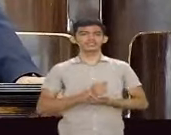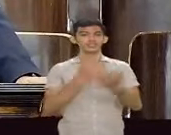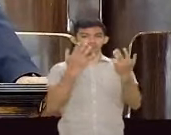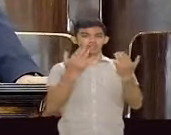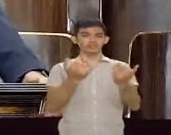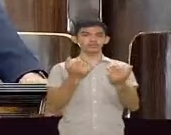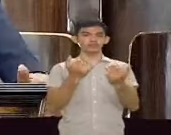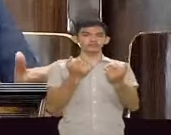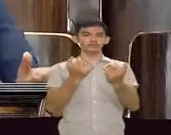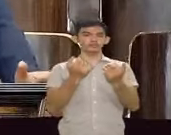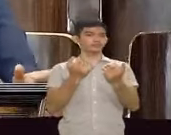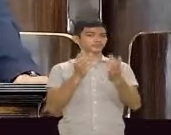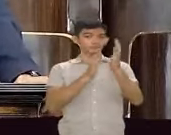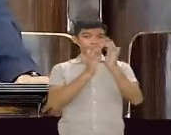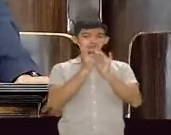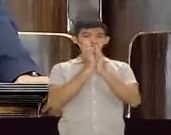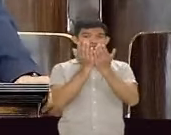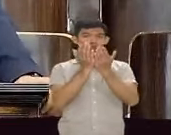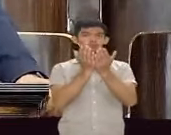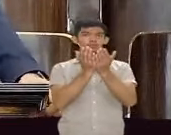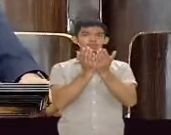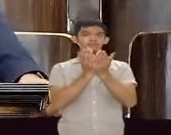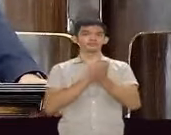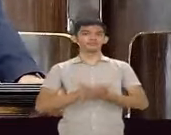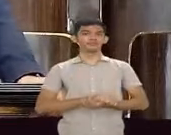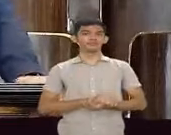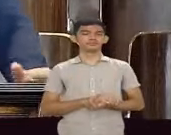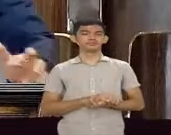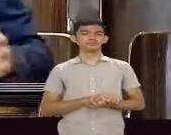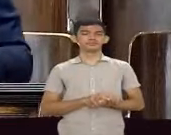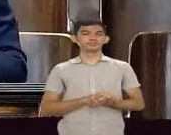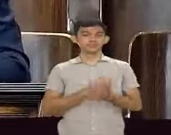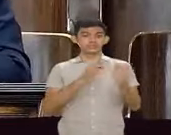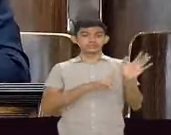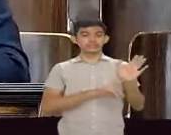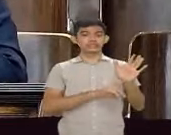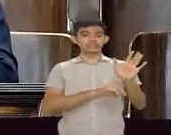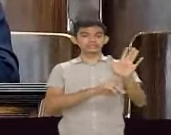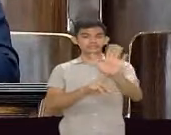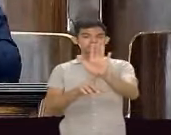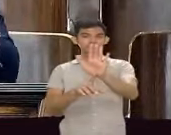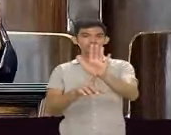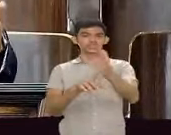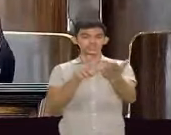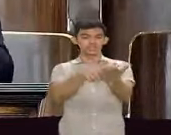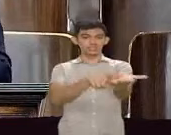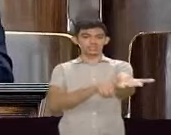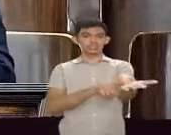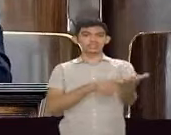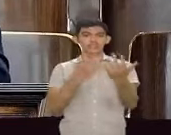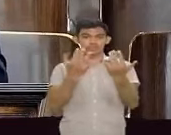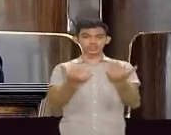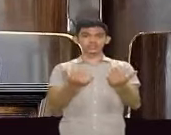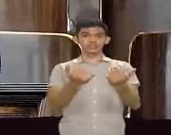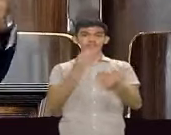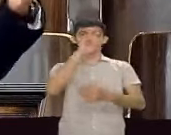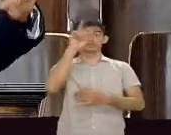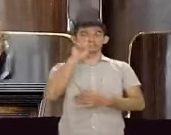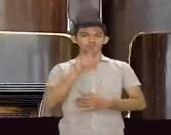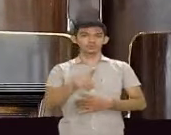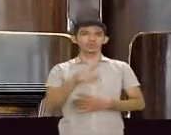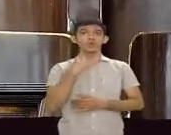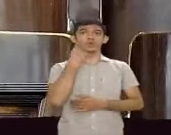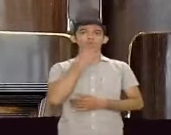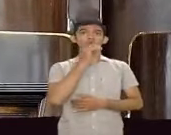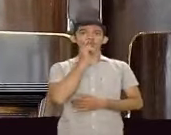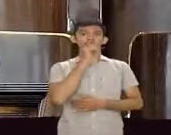Now, here in our text, okay, 2 points naman eh, it reveals this lesson tonight. The question